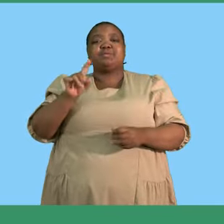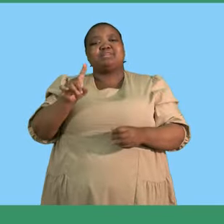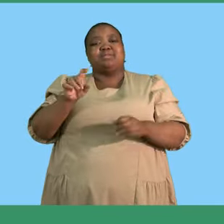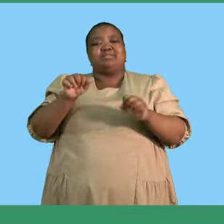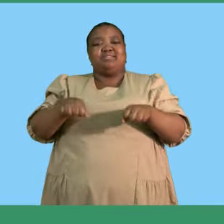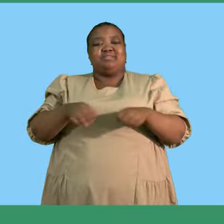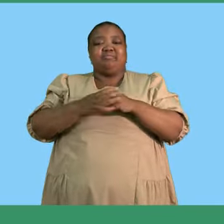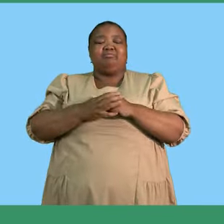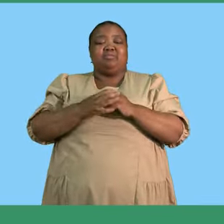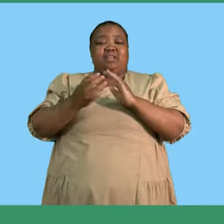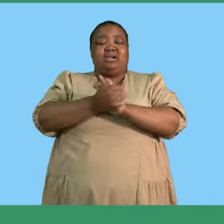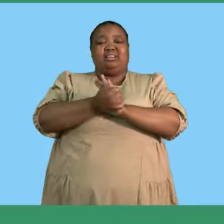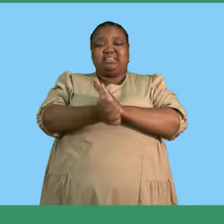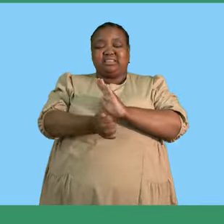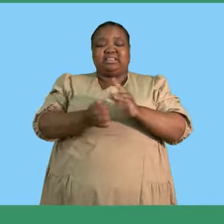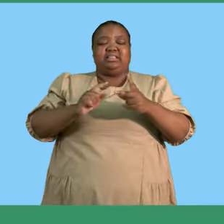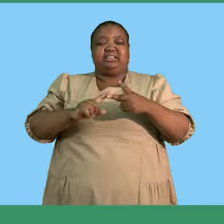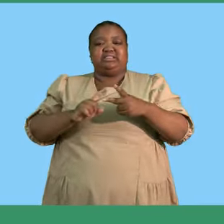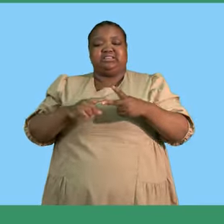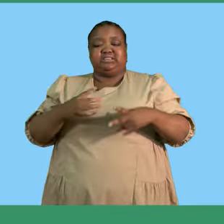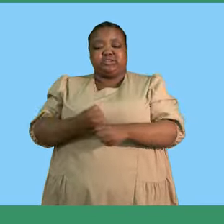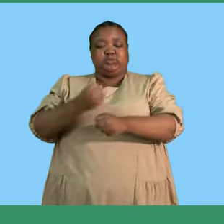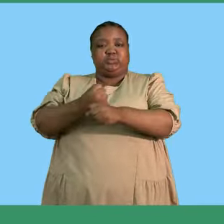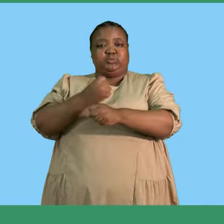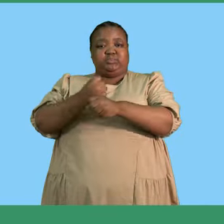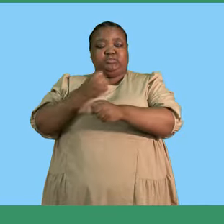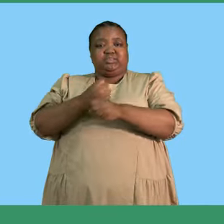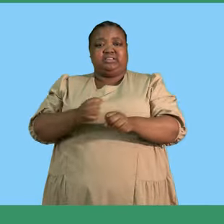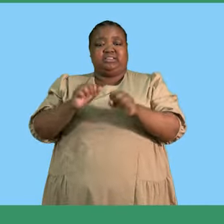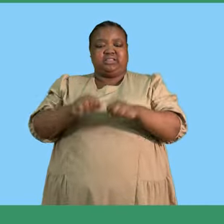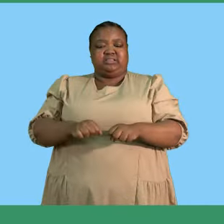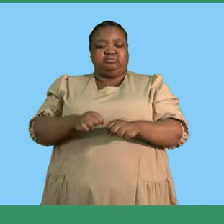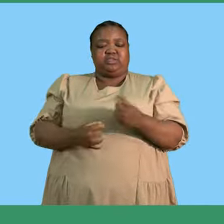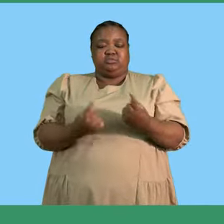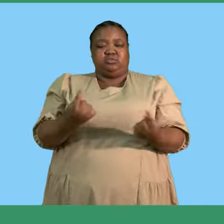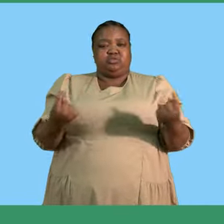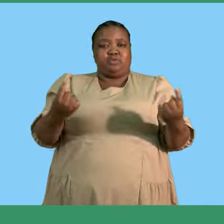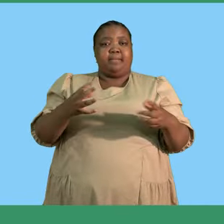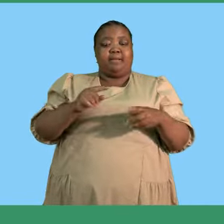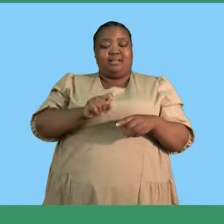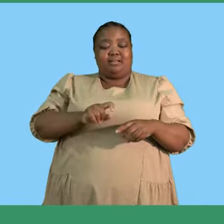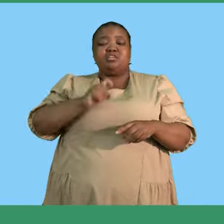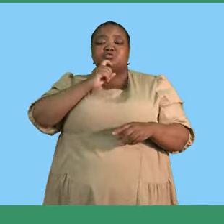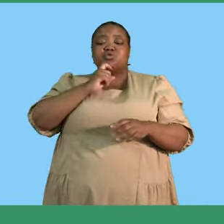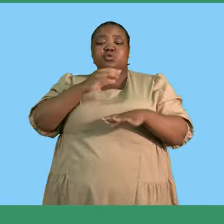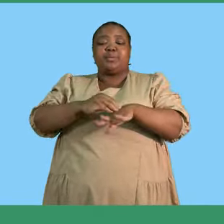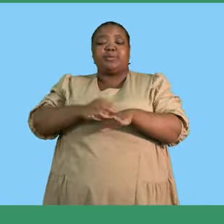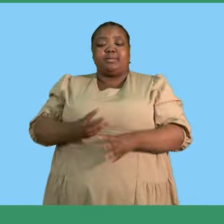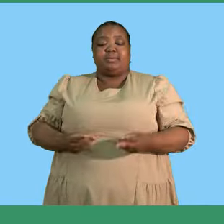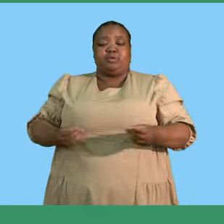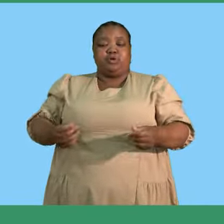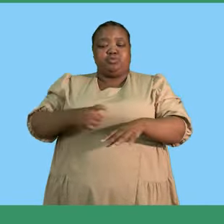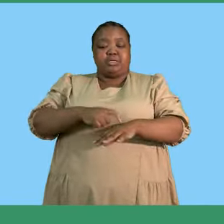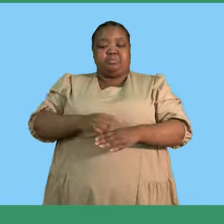very importantly to the skills and abilities that individuals use to solve problems within a